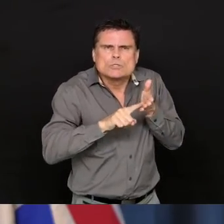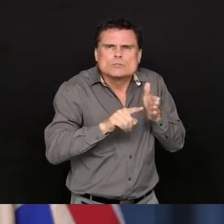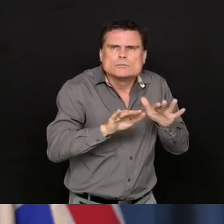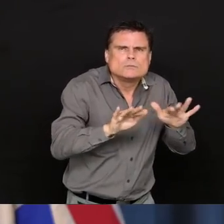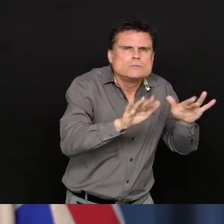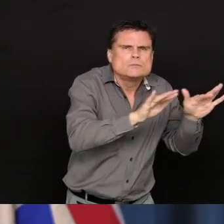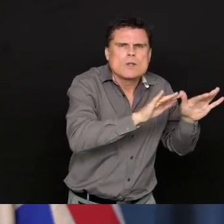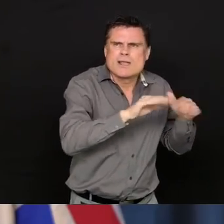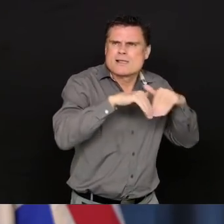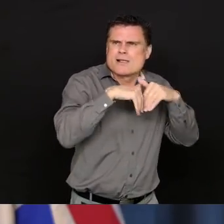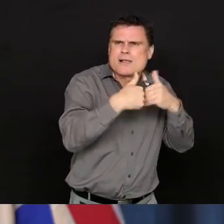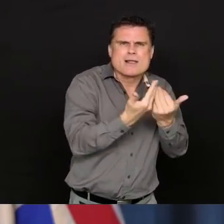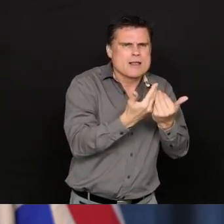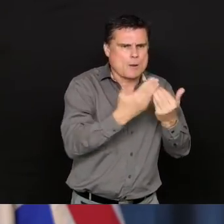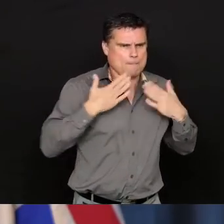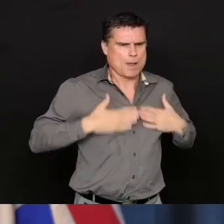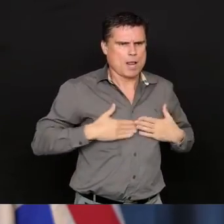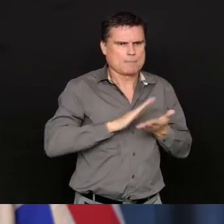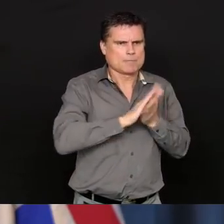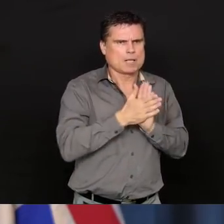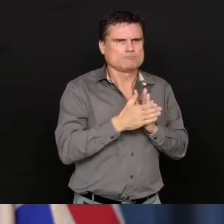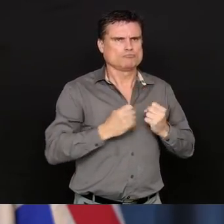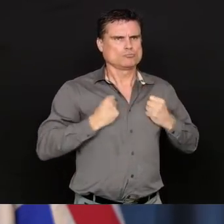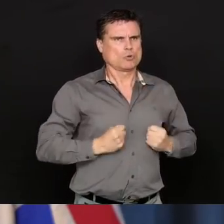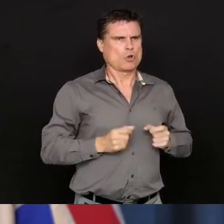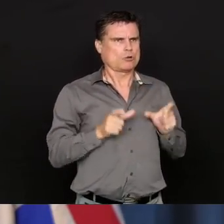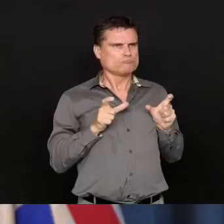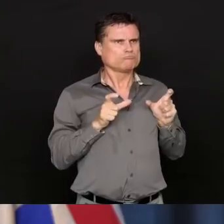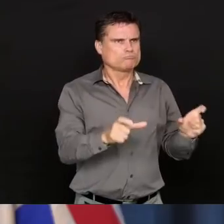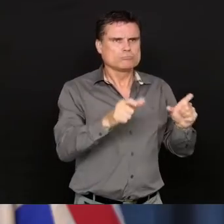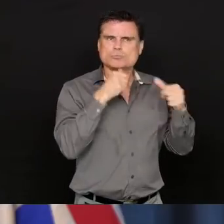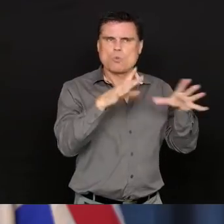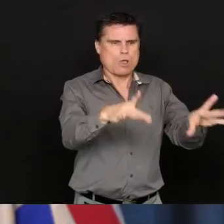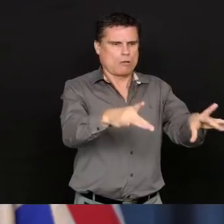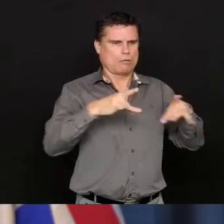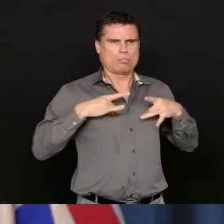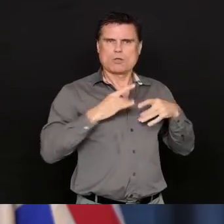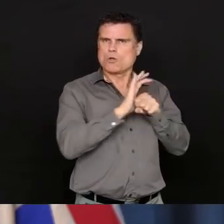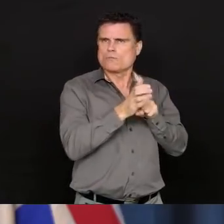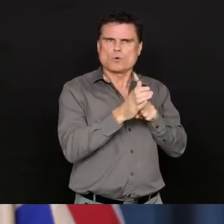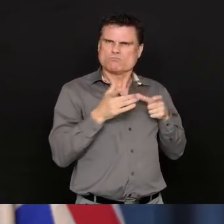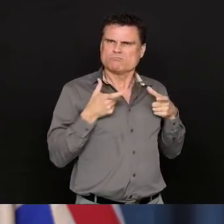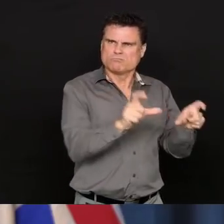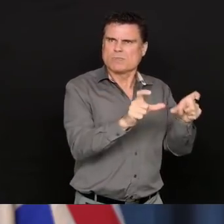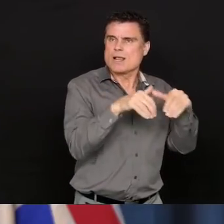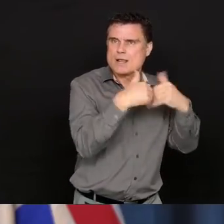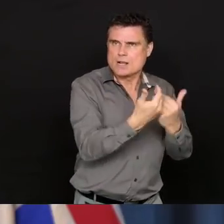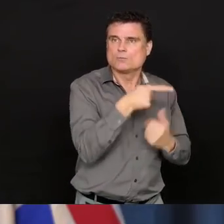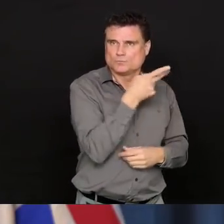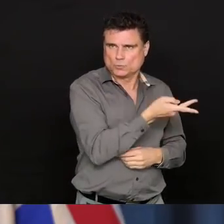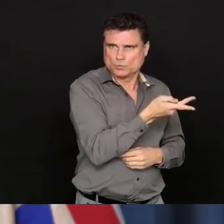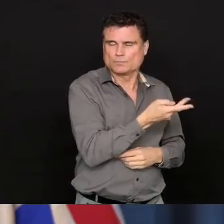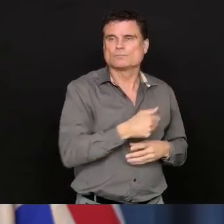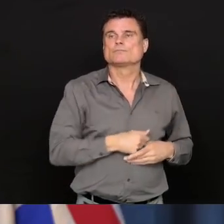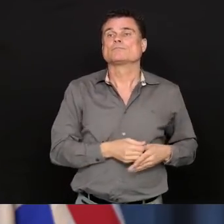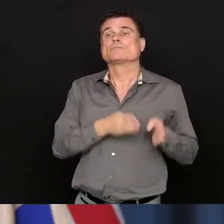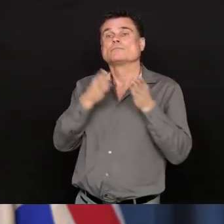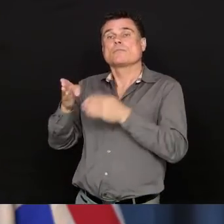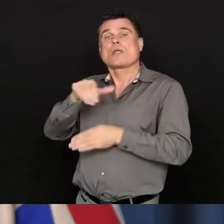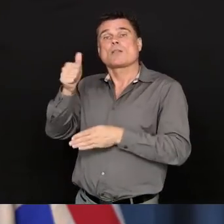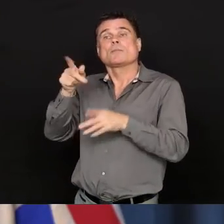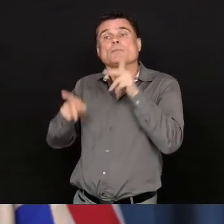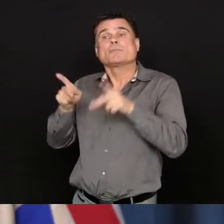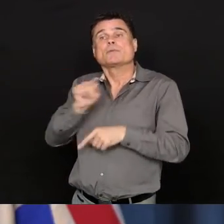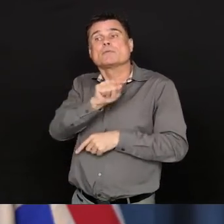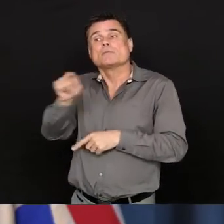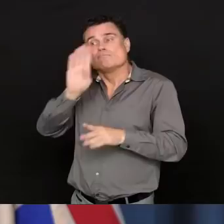a vaccine for COVID-19, and there are at least 25 vaccine initiatives around the world, and we are part of